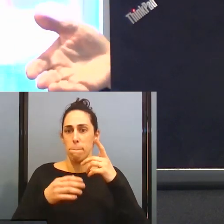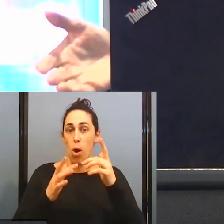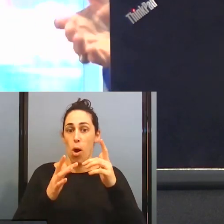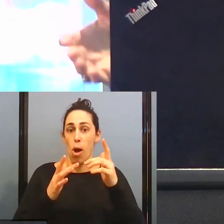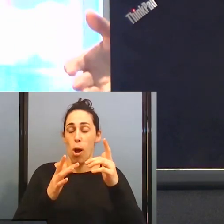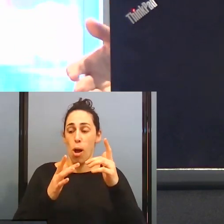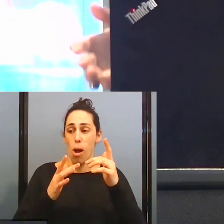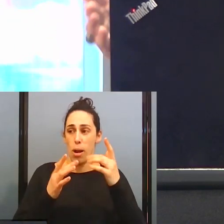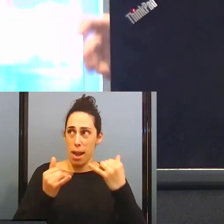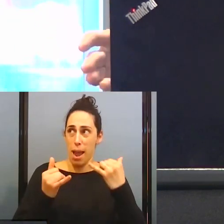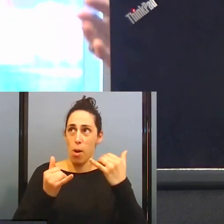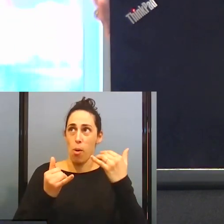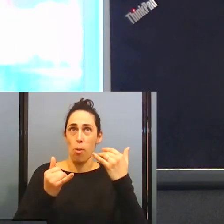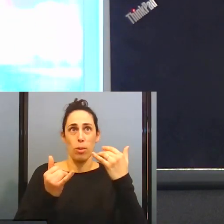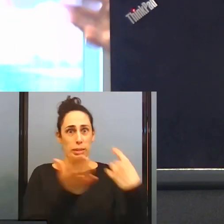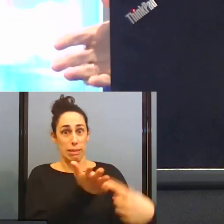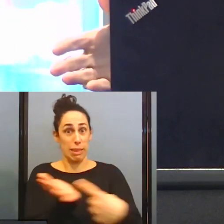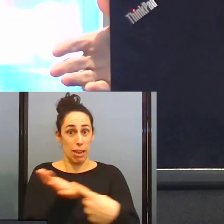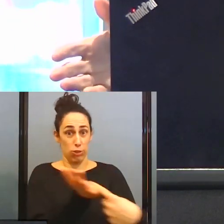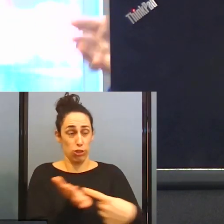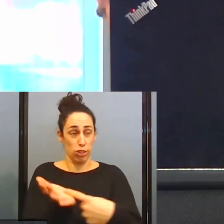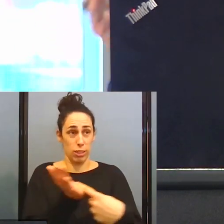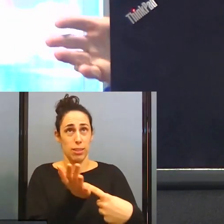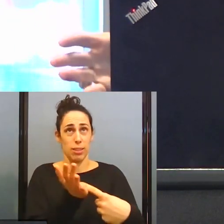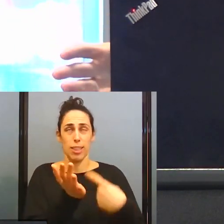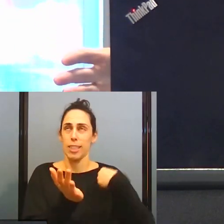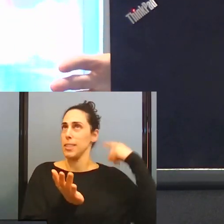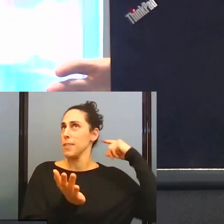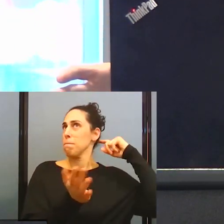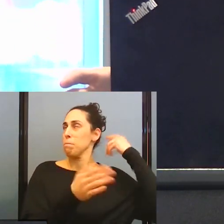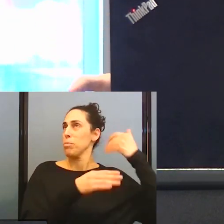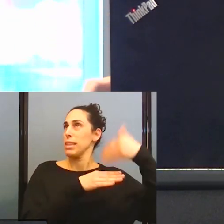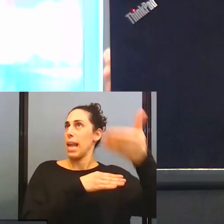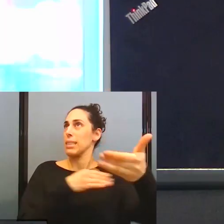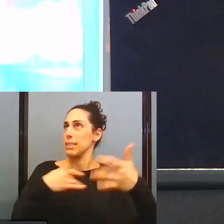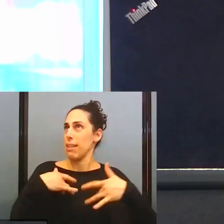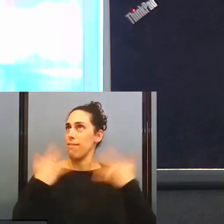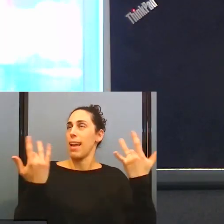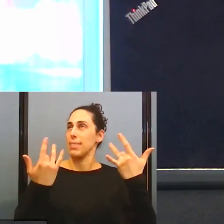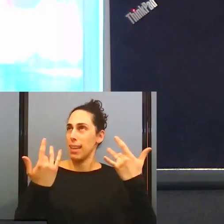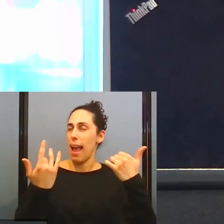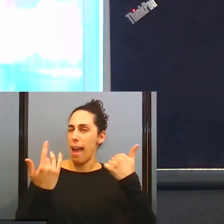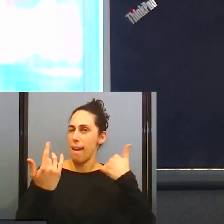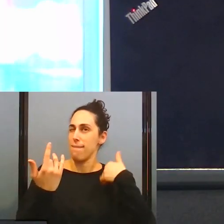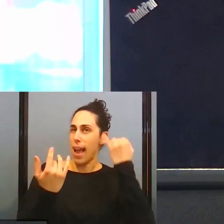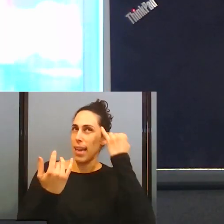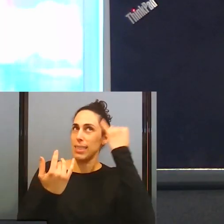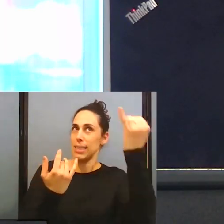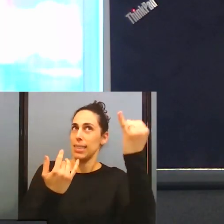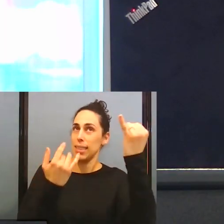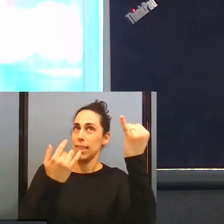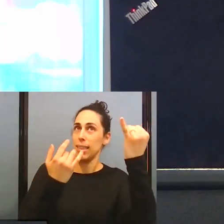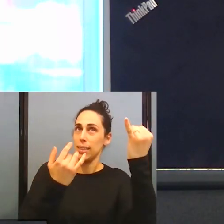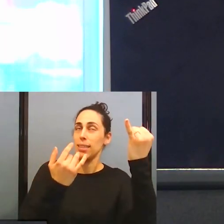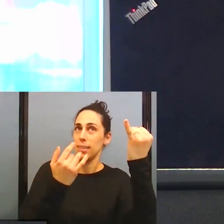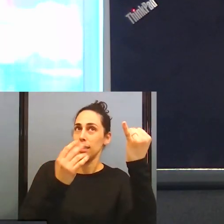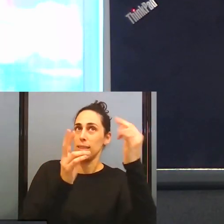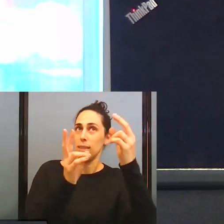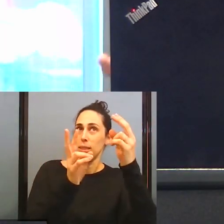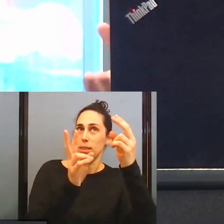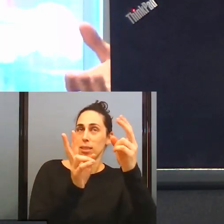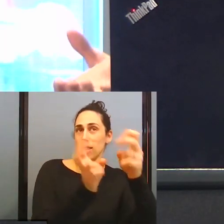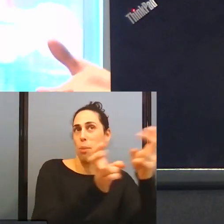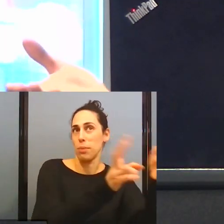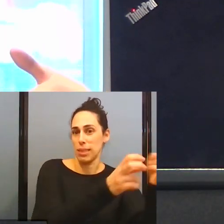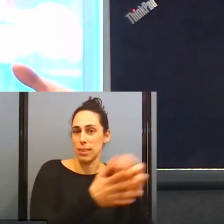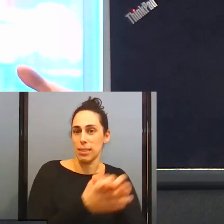the questions. Please fill in the evaluation form. Tell us the ideas. Maybe next time we can do webinar. And